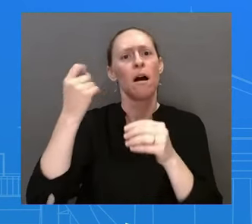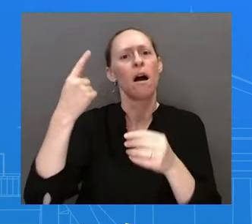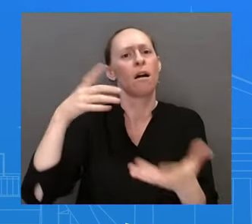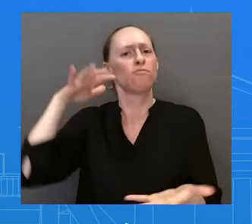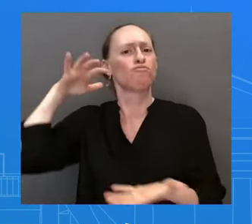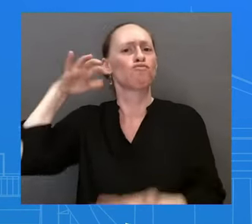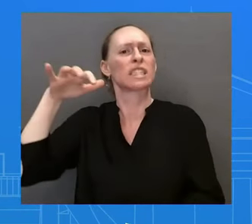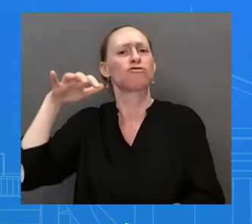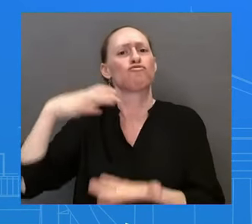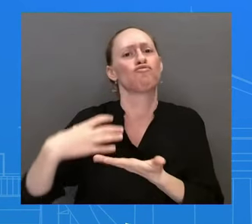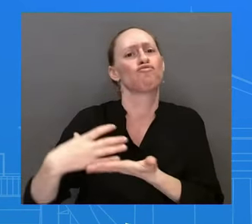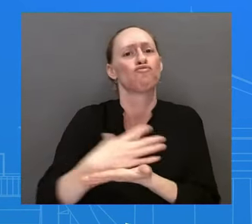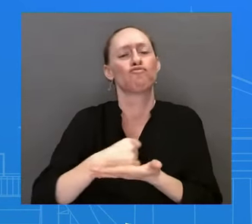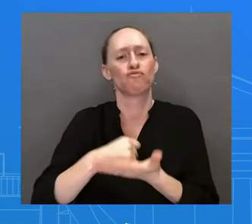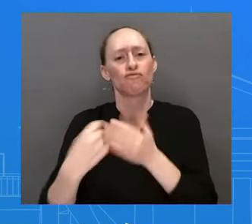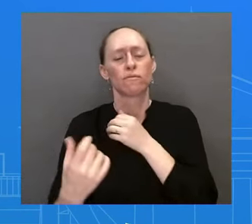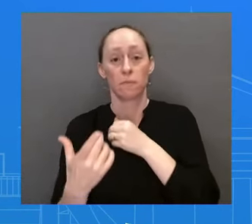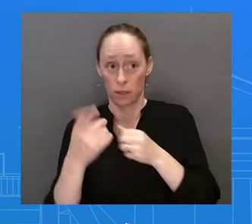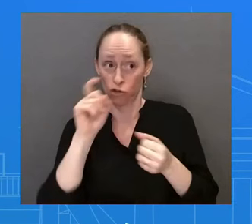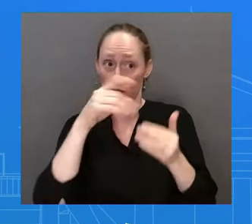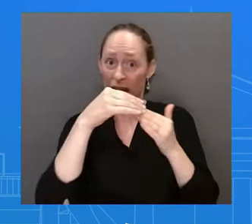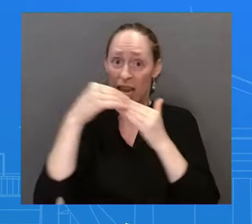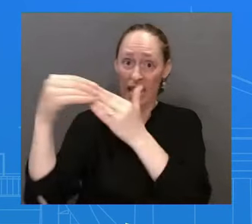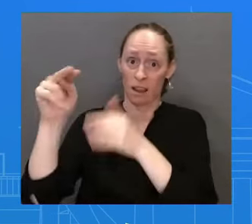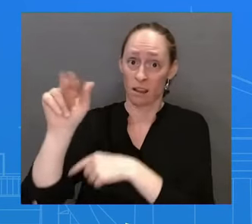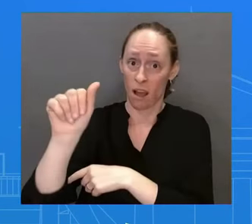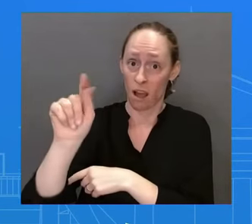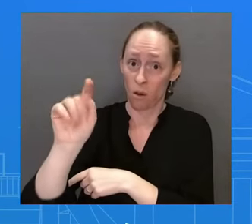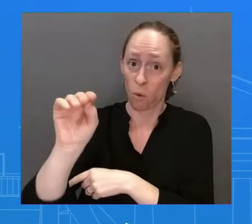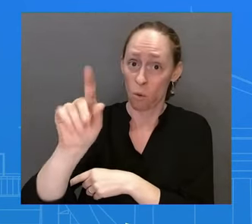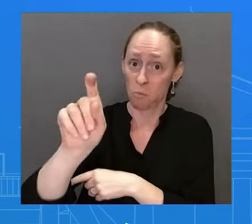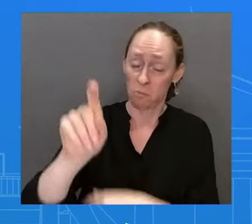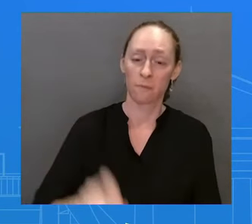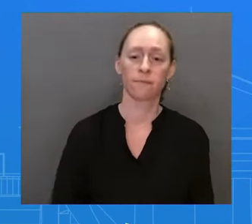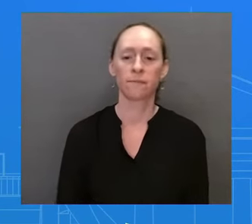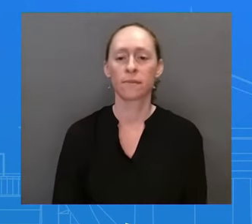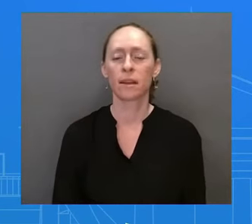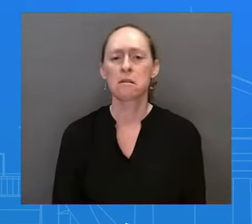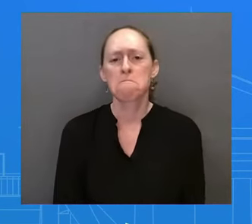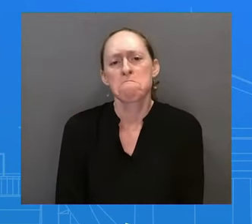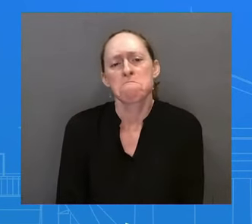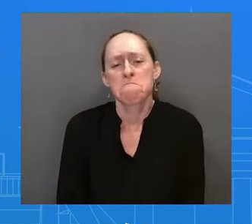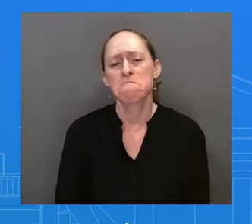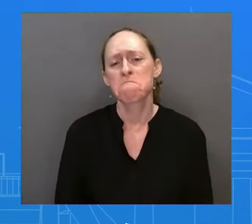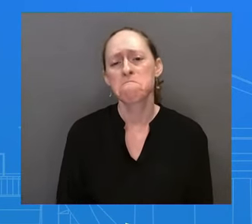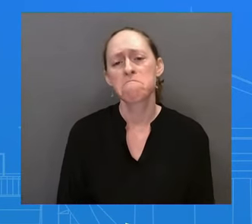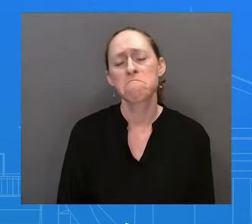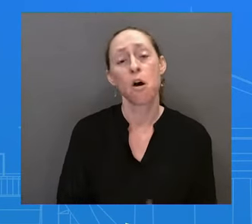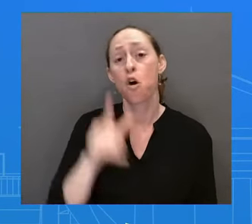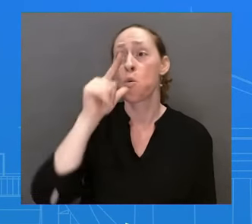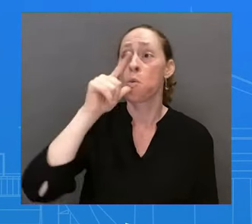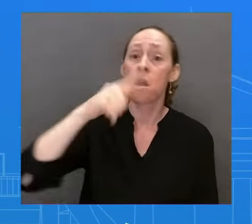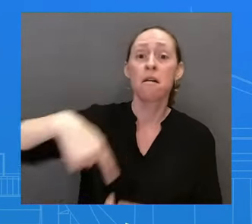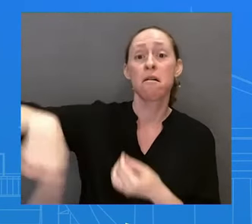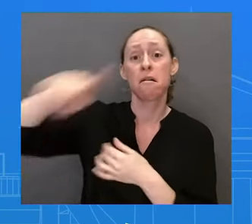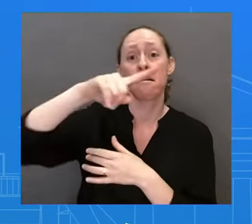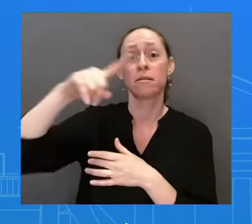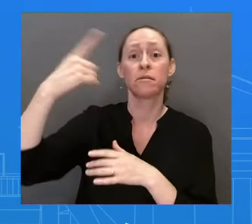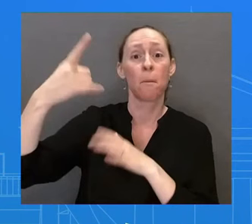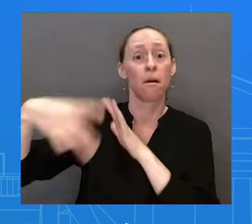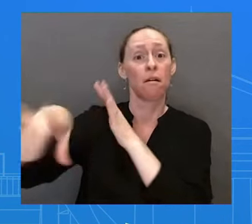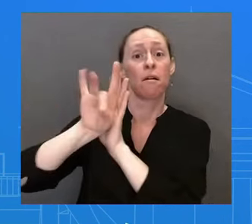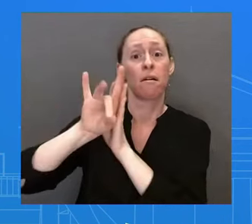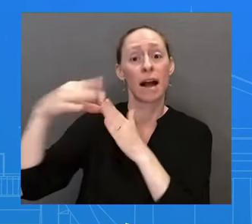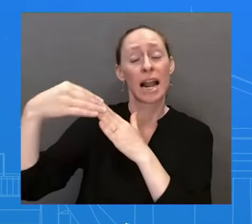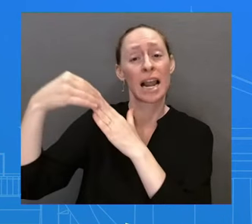individual who the entire alliance can get behind and lead the alliance into the future, because there's a transformative